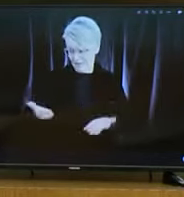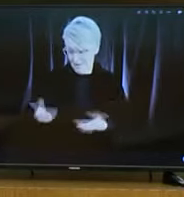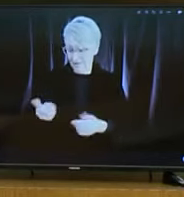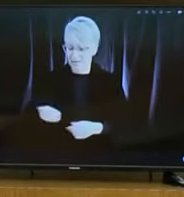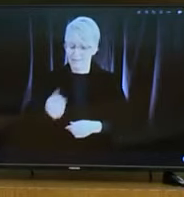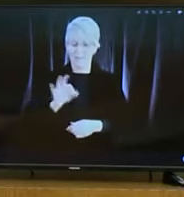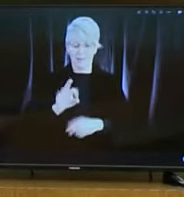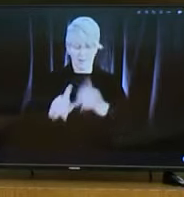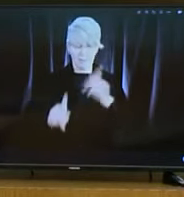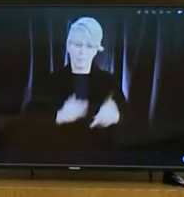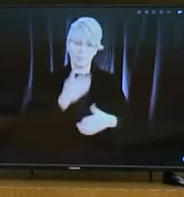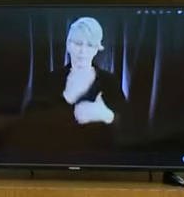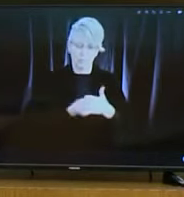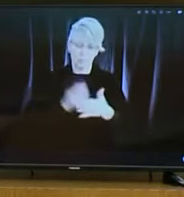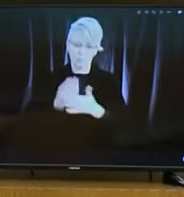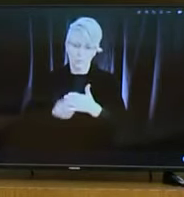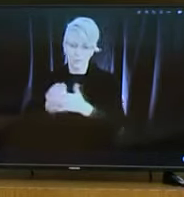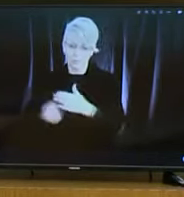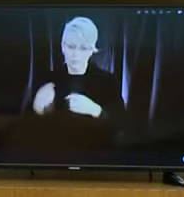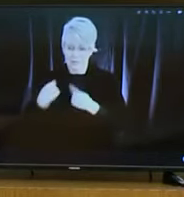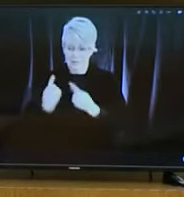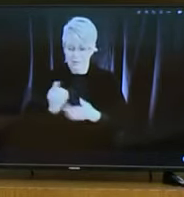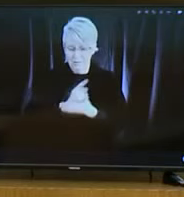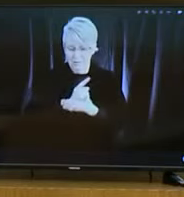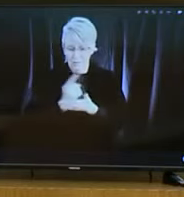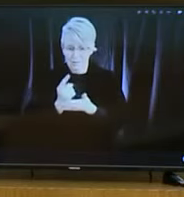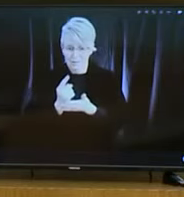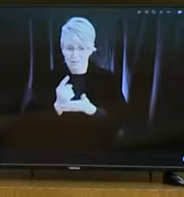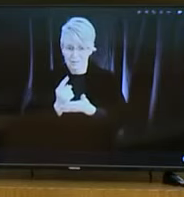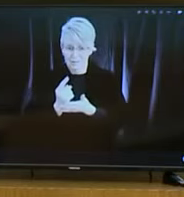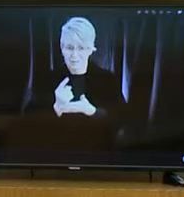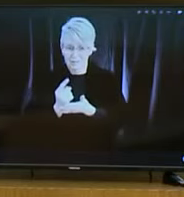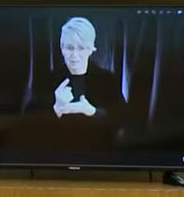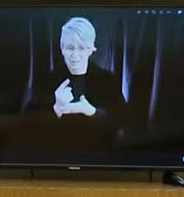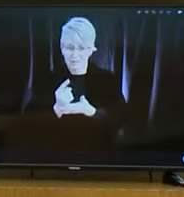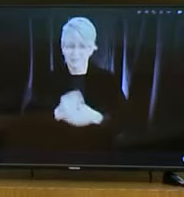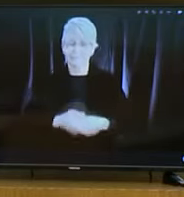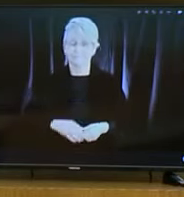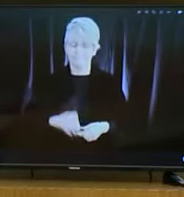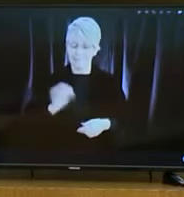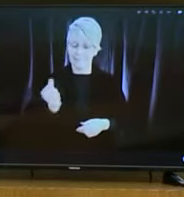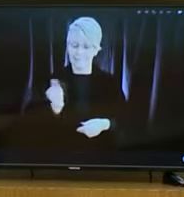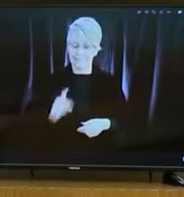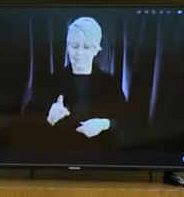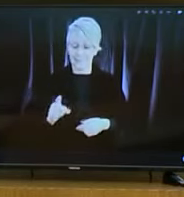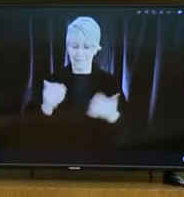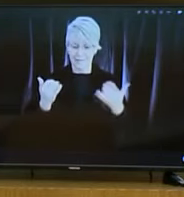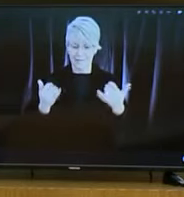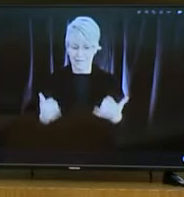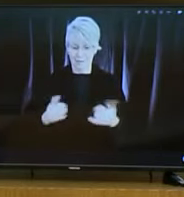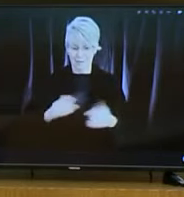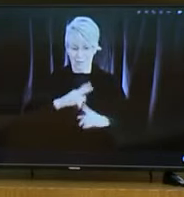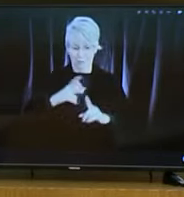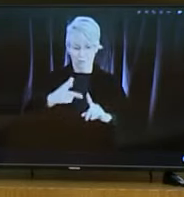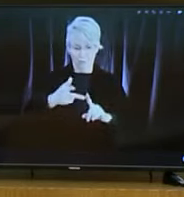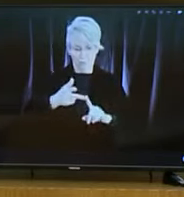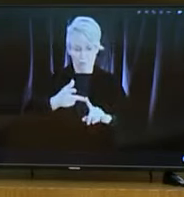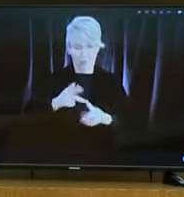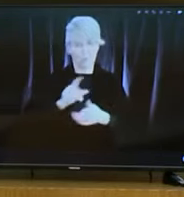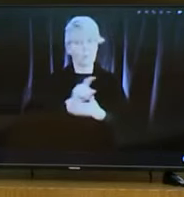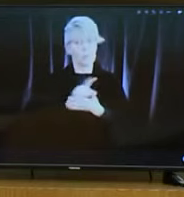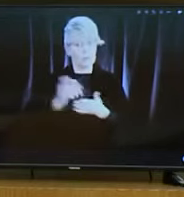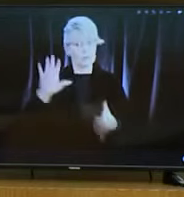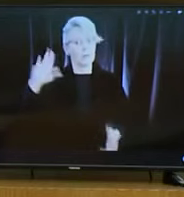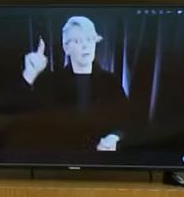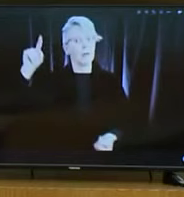passed away uh over the last week um saskatchewan is now entering our third week of consistent slow decline in